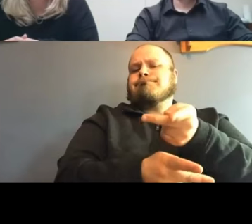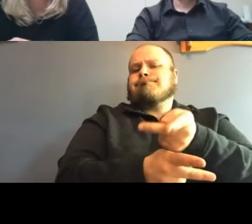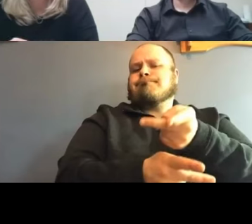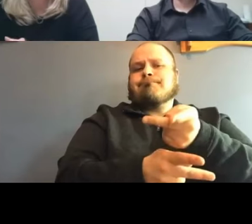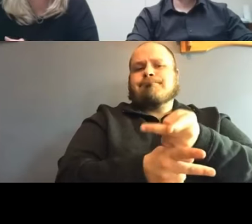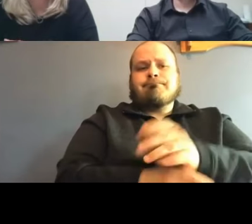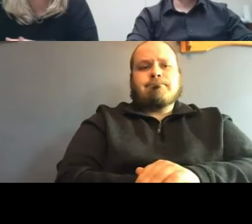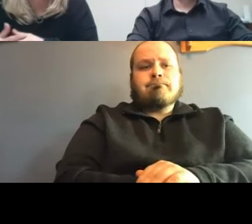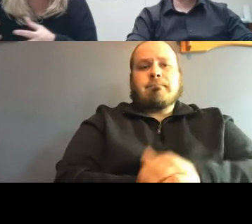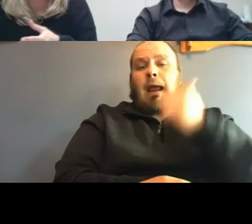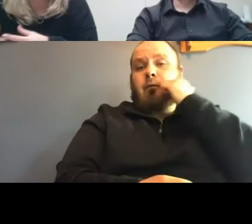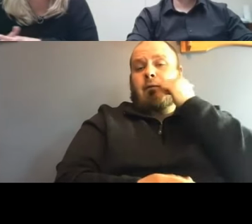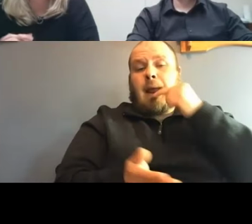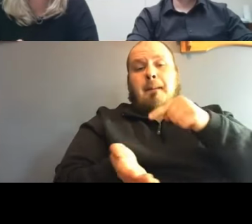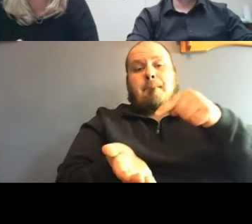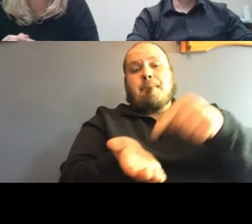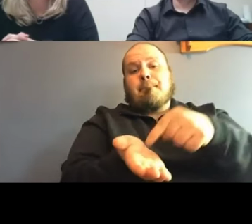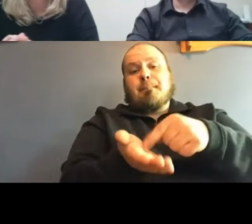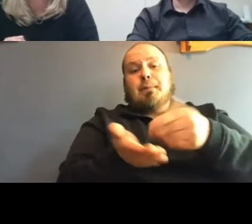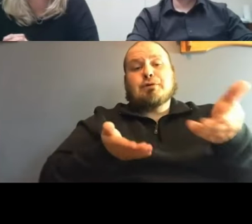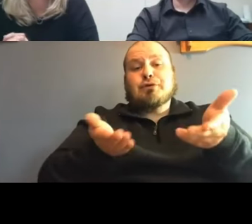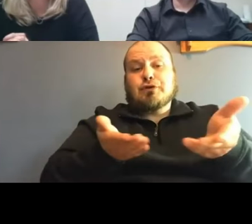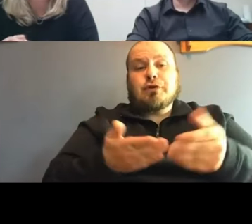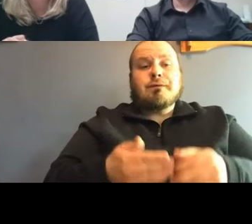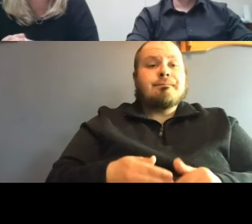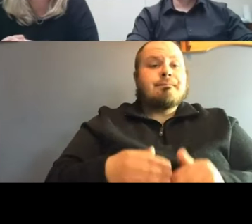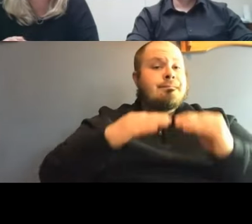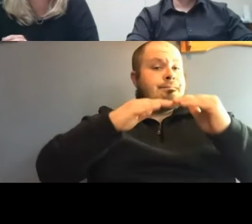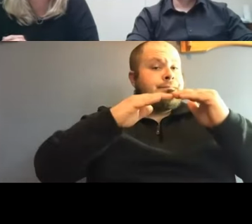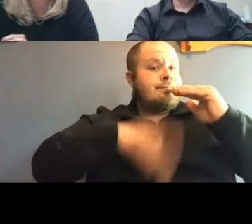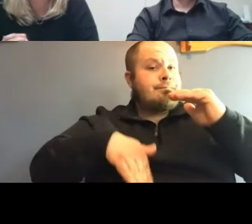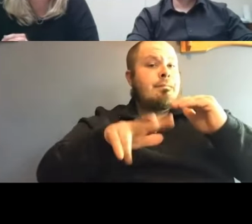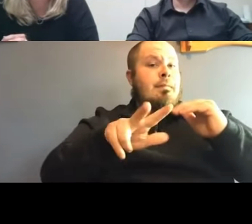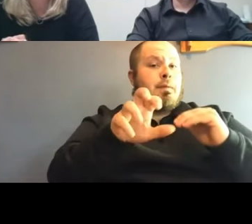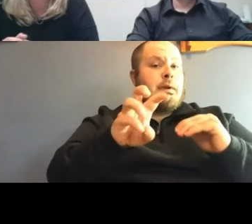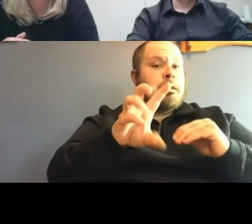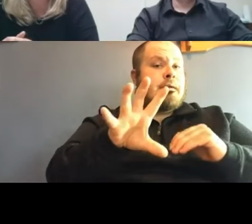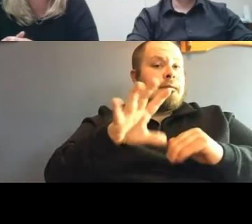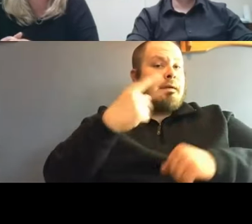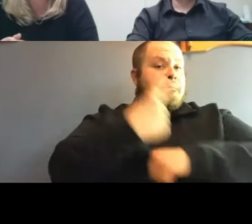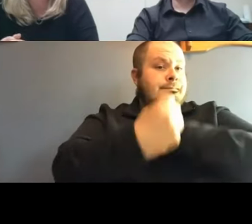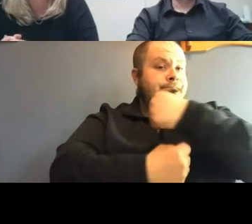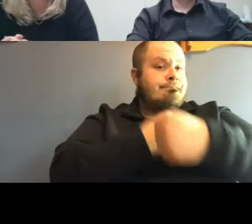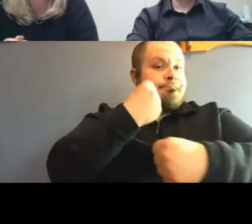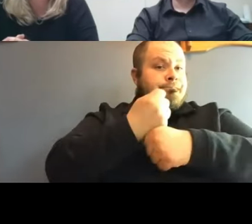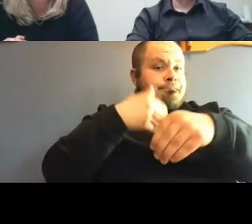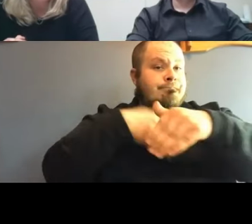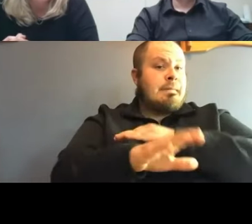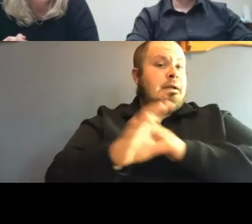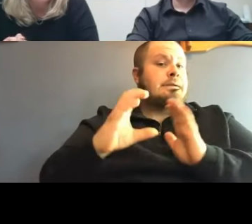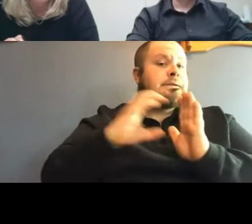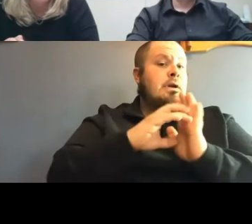service, and it could be under 365 days a year under Section